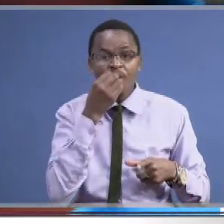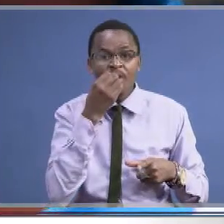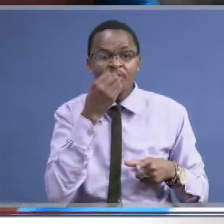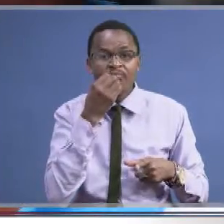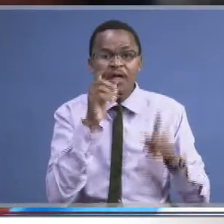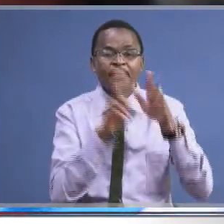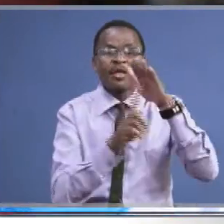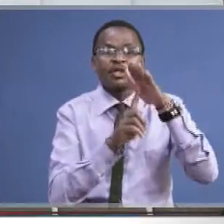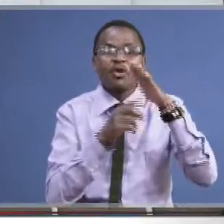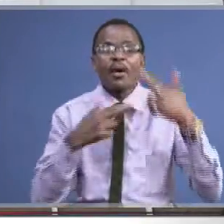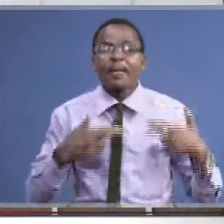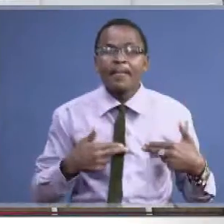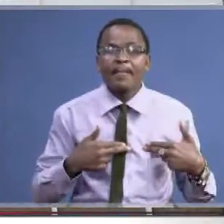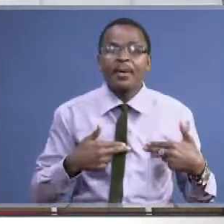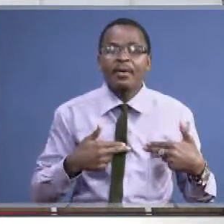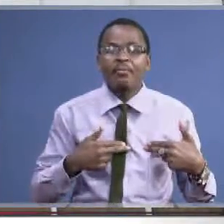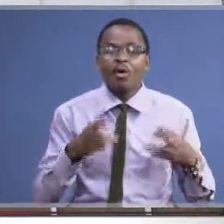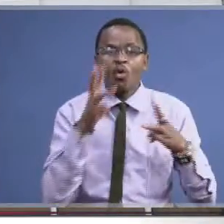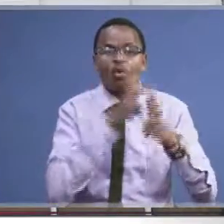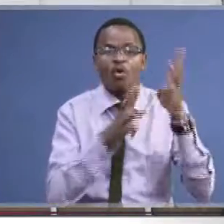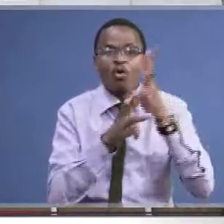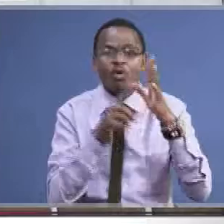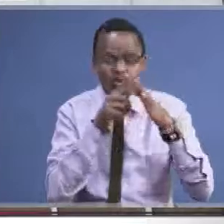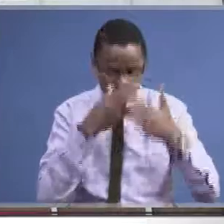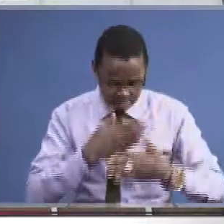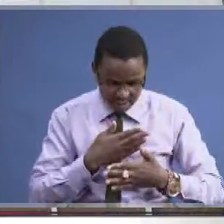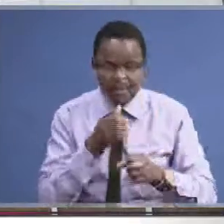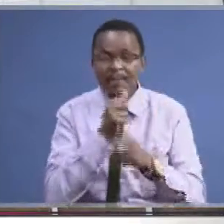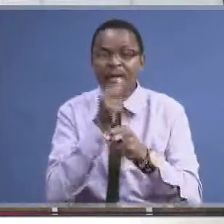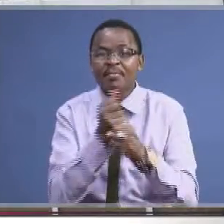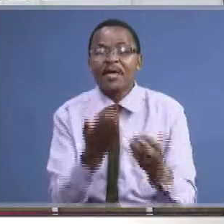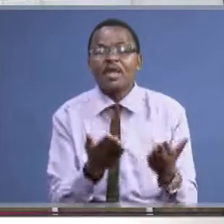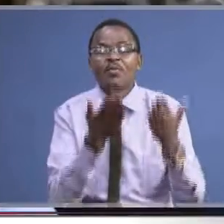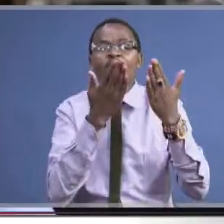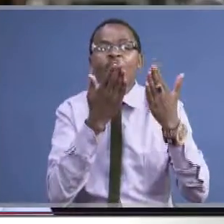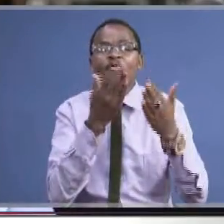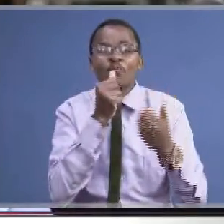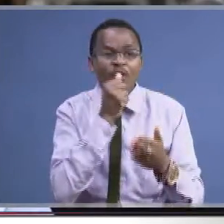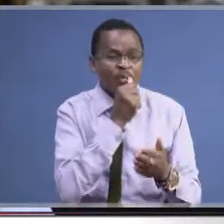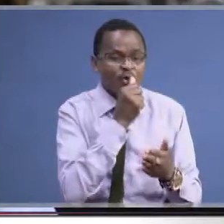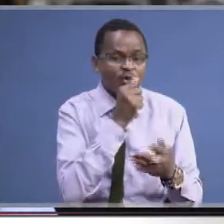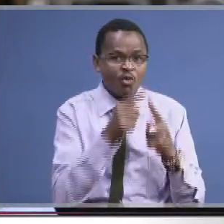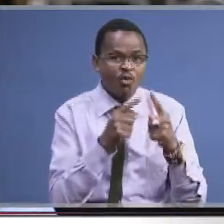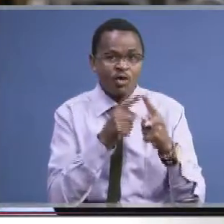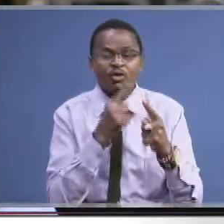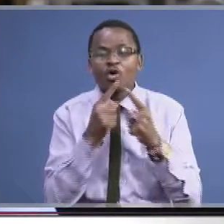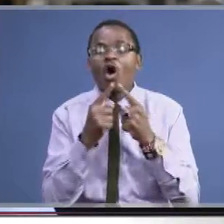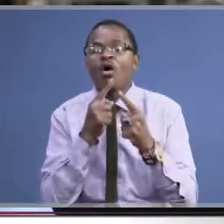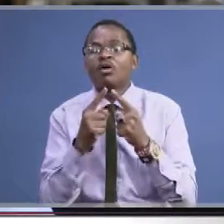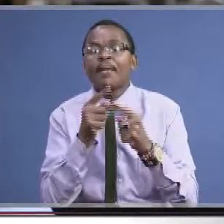at the Ministry of Health, marked the World Breastfeeding Week to honor the gains made in promoting breastfeeding. When you talk about